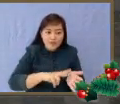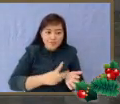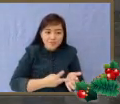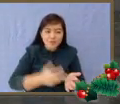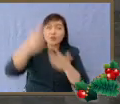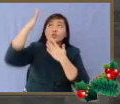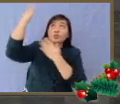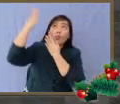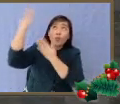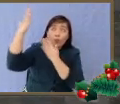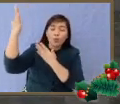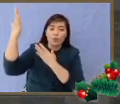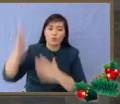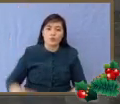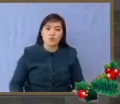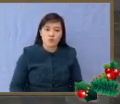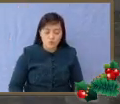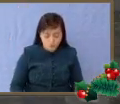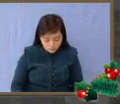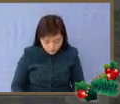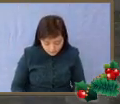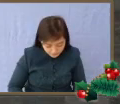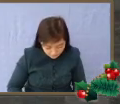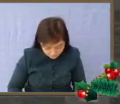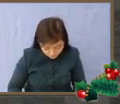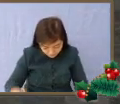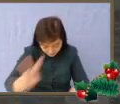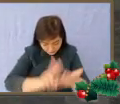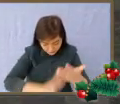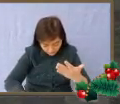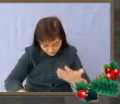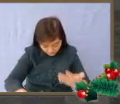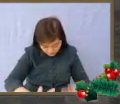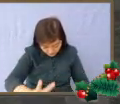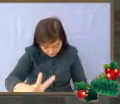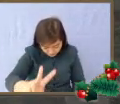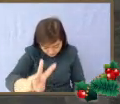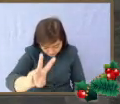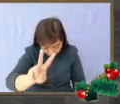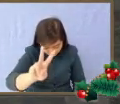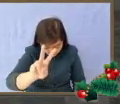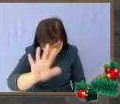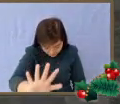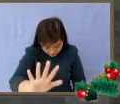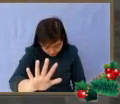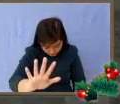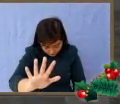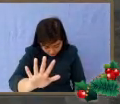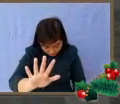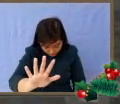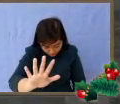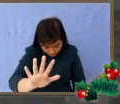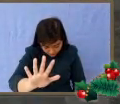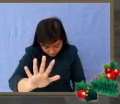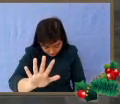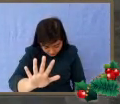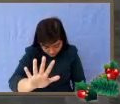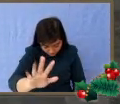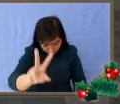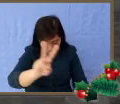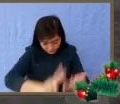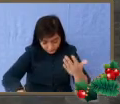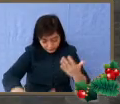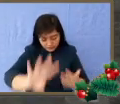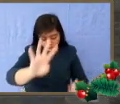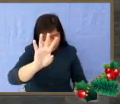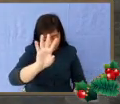enemies. Thou anointest my head with oil, my cup runneth over. Surely goodness and mercy shall follow me all the days of my life, and I will dwell